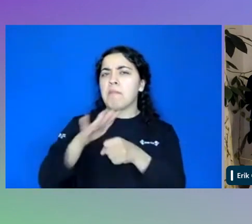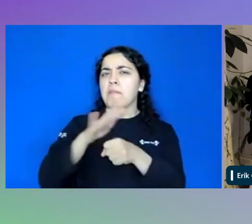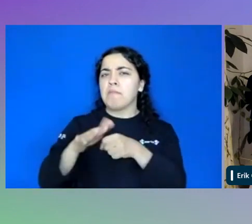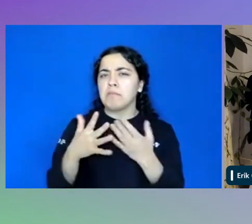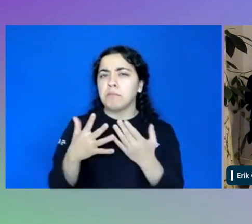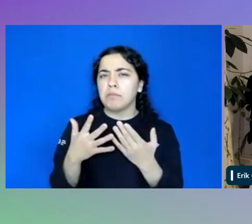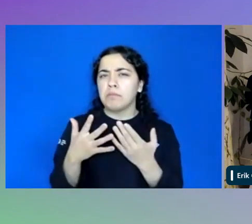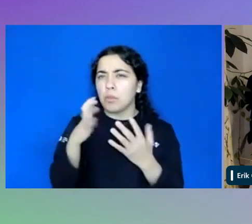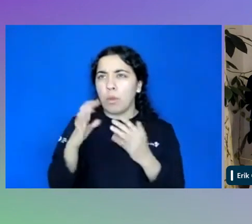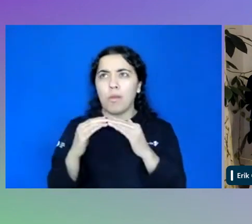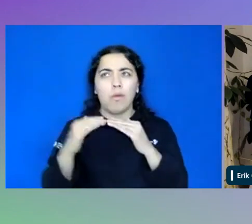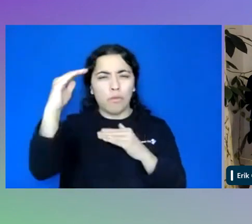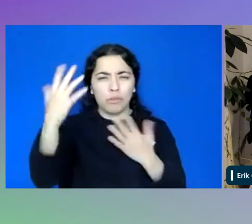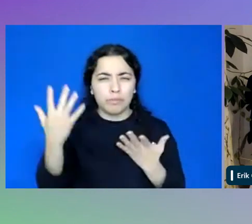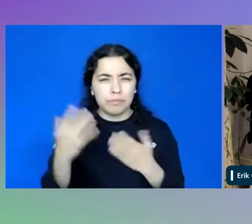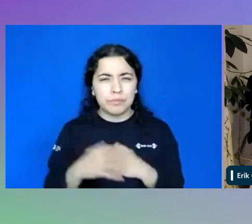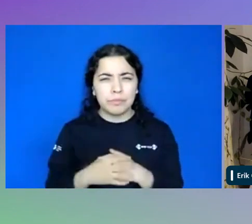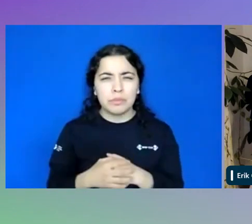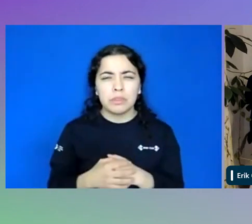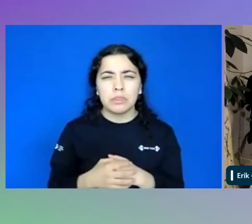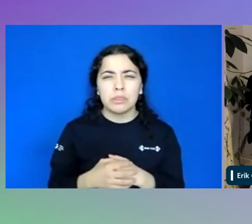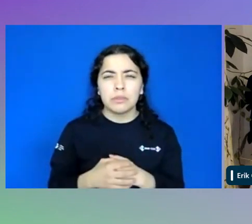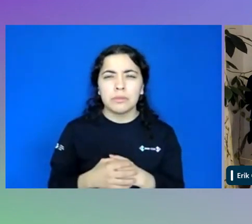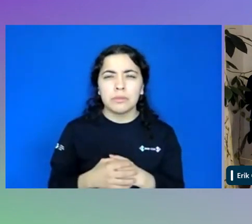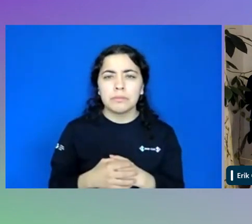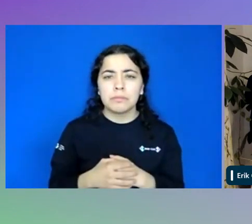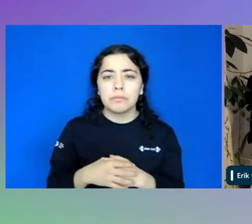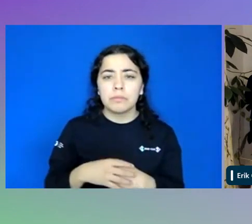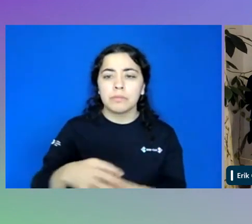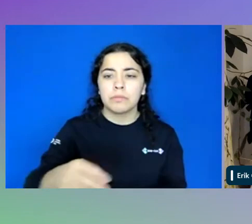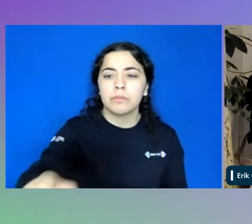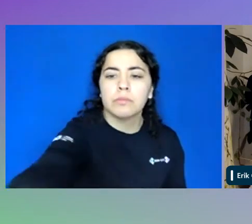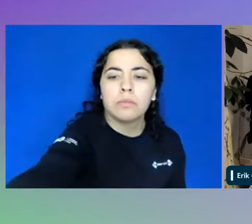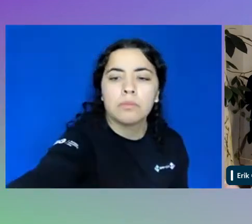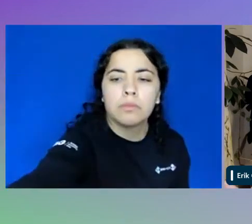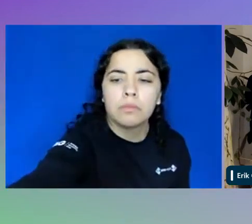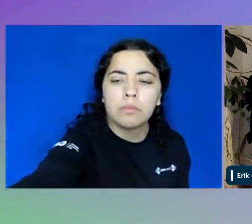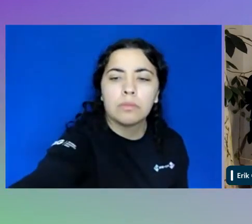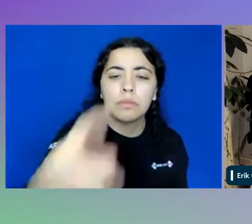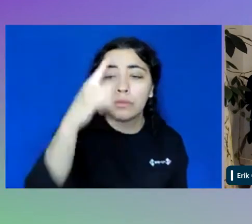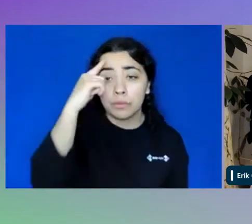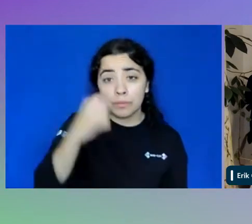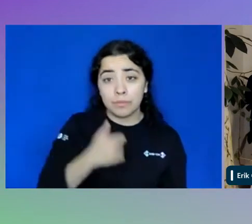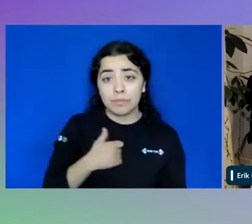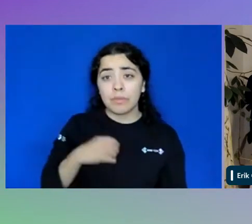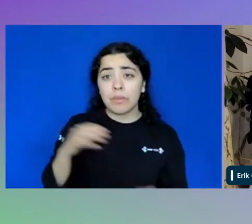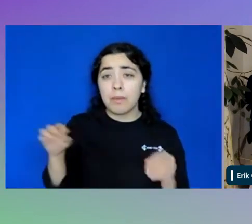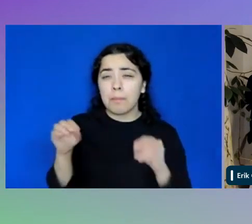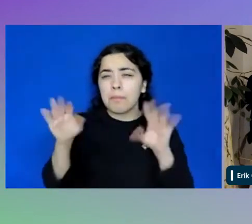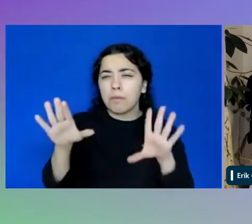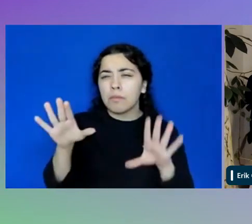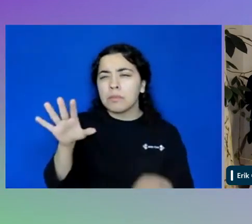think for me, it's probably down to the magic 7, 8, 9, 10 or something like